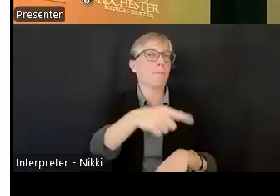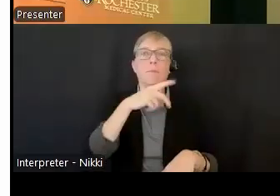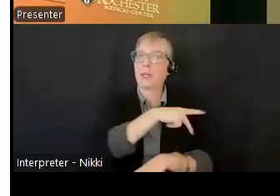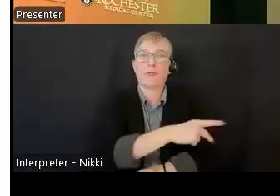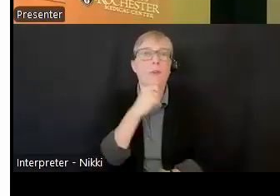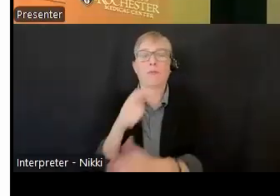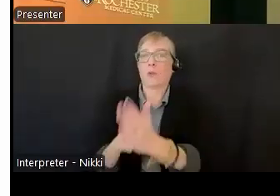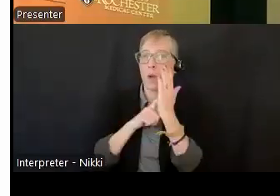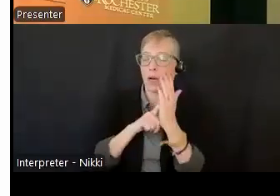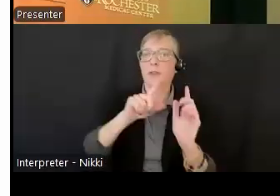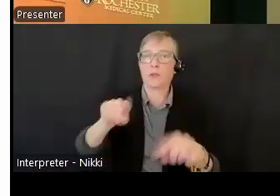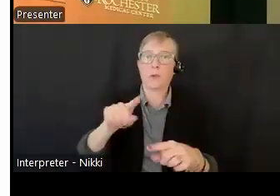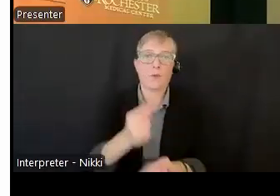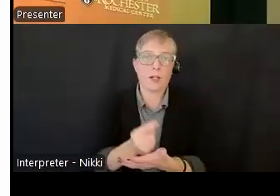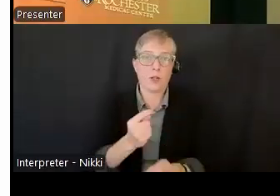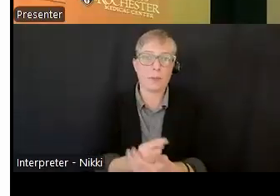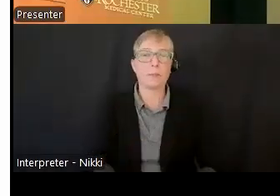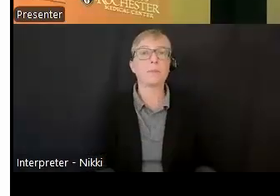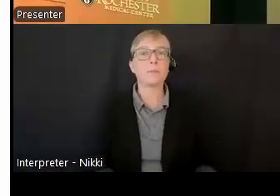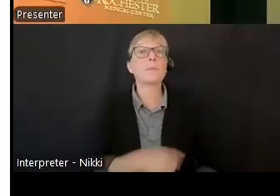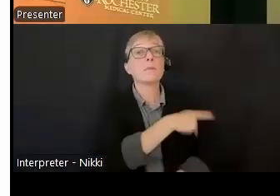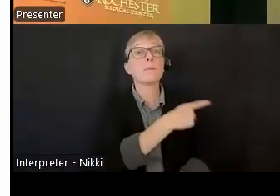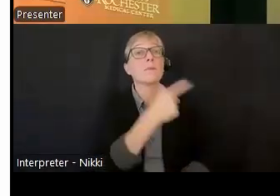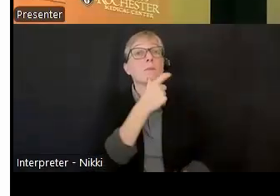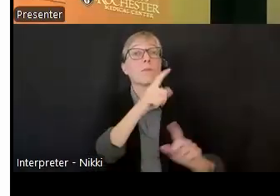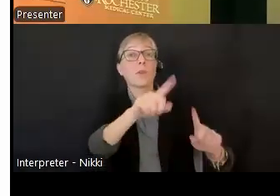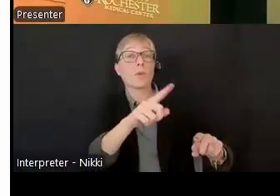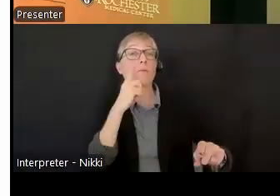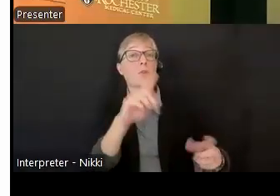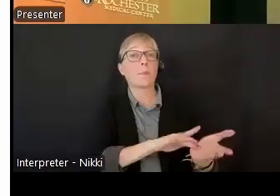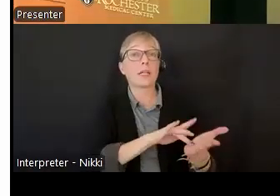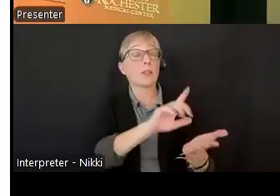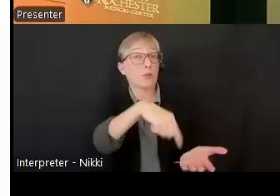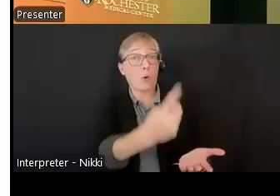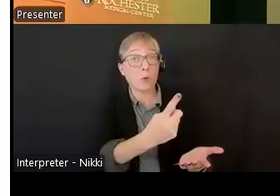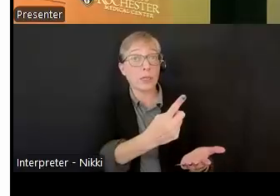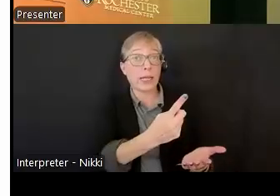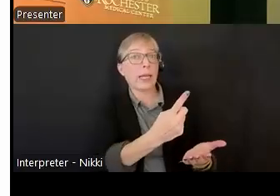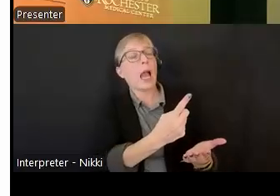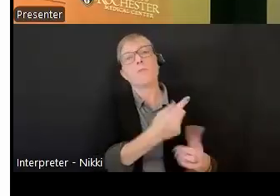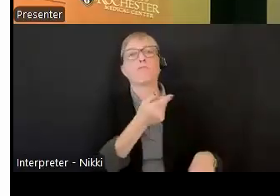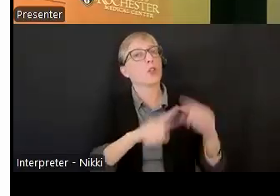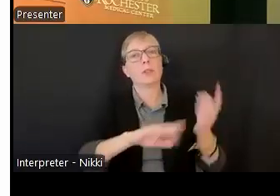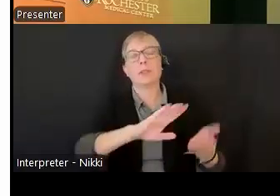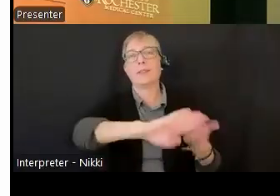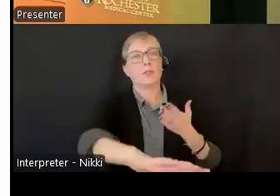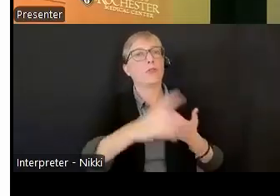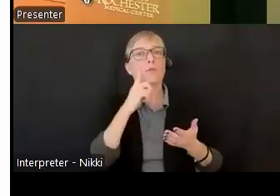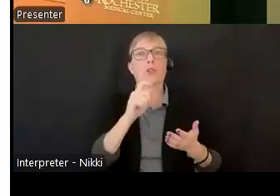And patients attending medication dispensing only could not be discharged for not engaging in